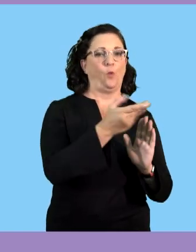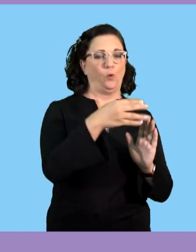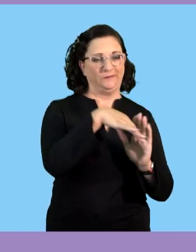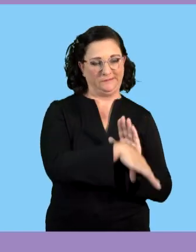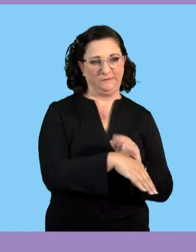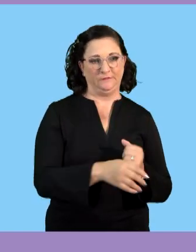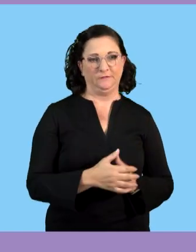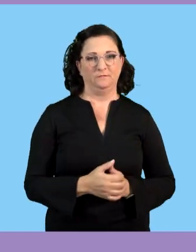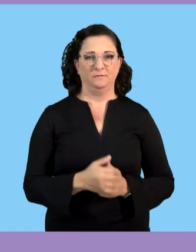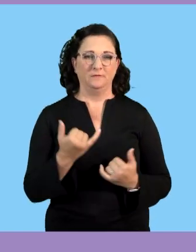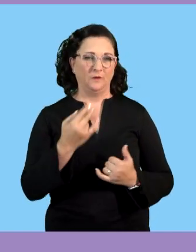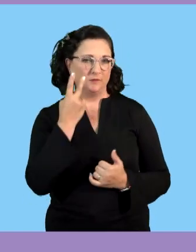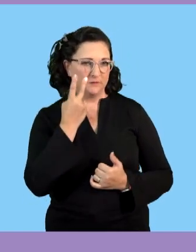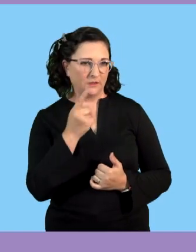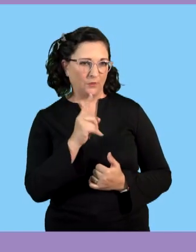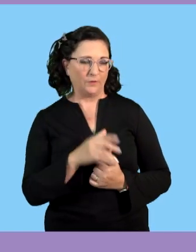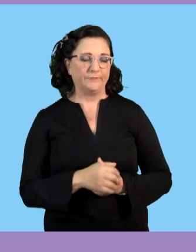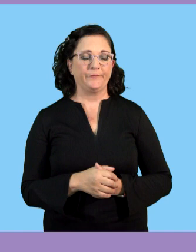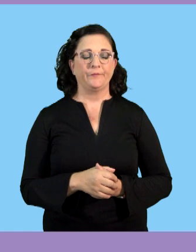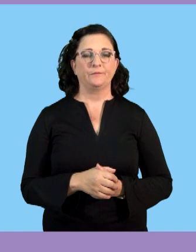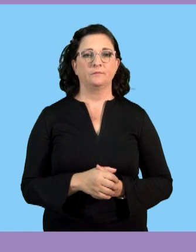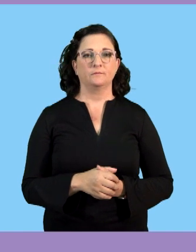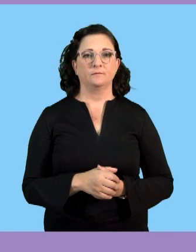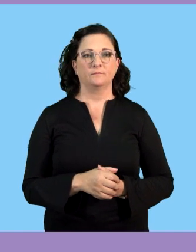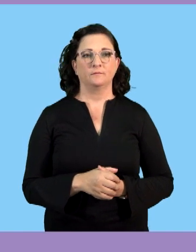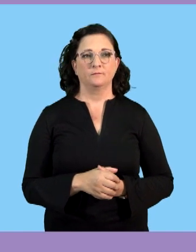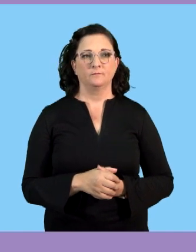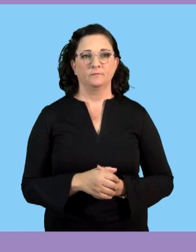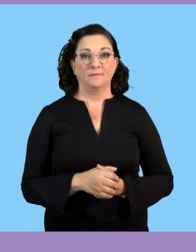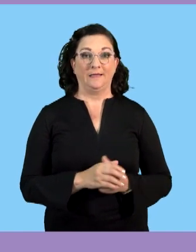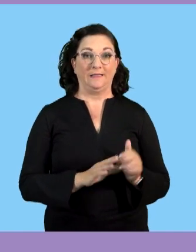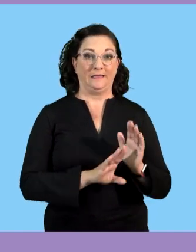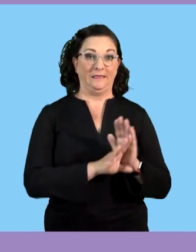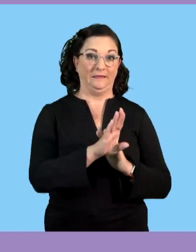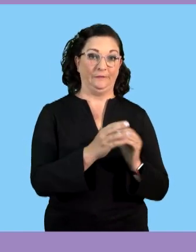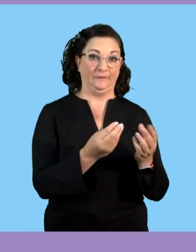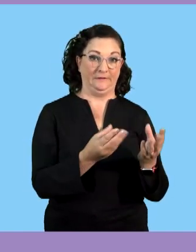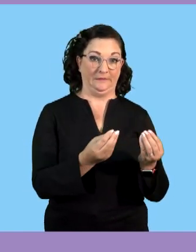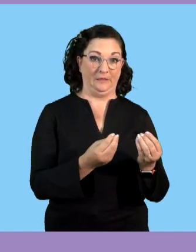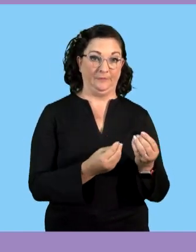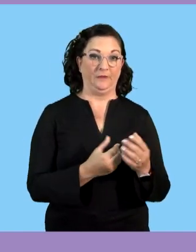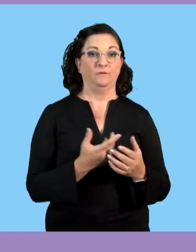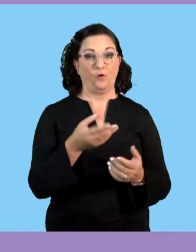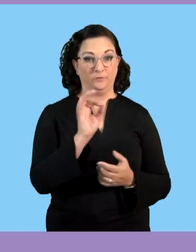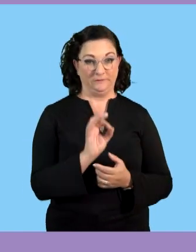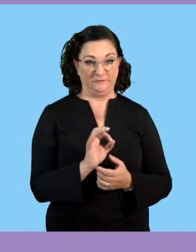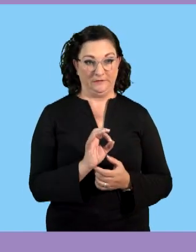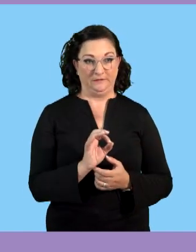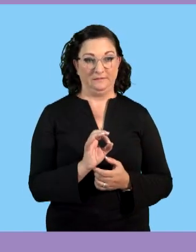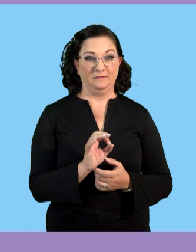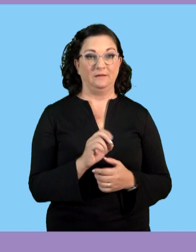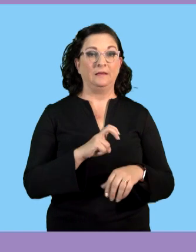And let's look at things to look at when we do that. 1, to increase an amount by a given percentage,